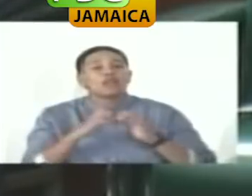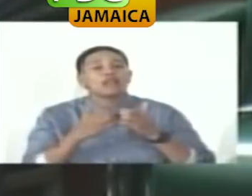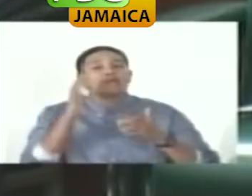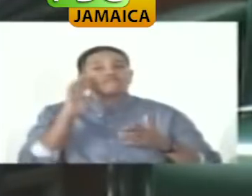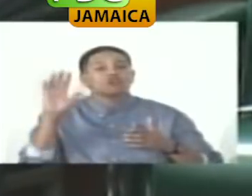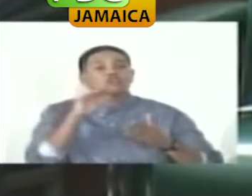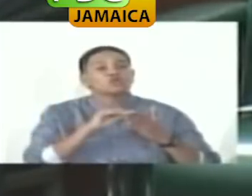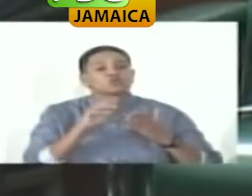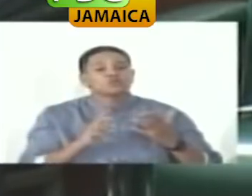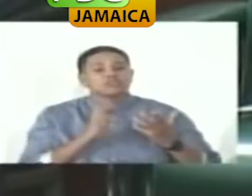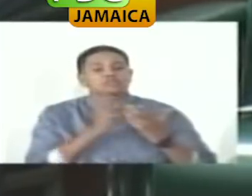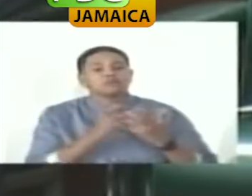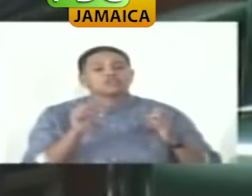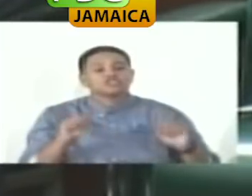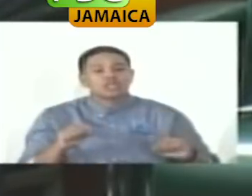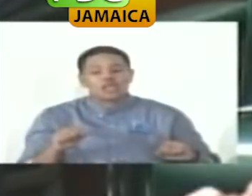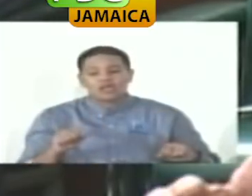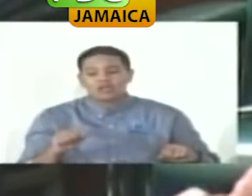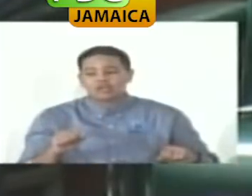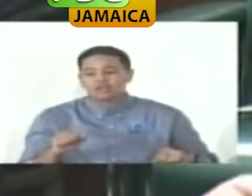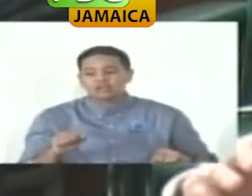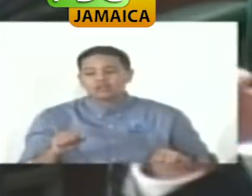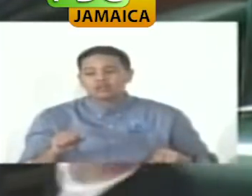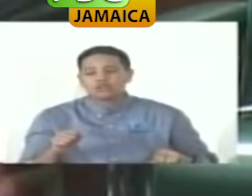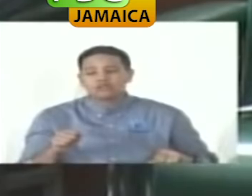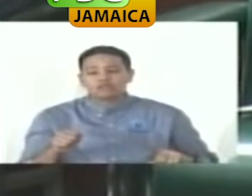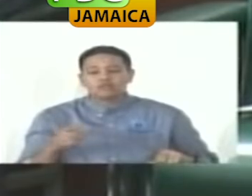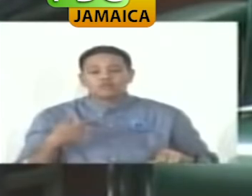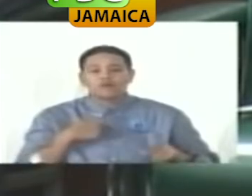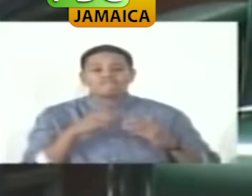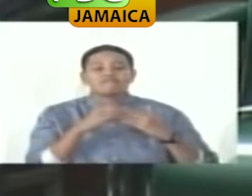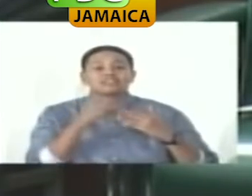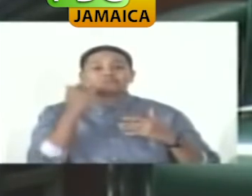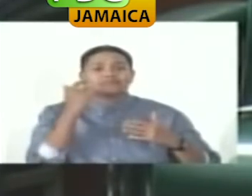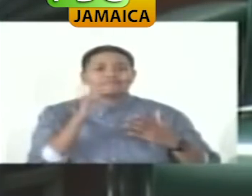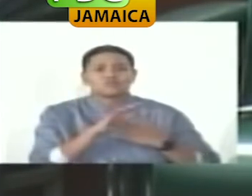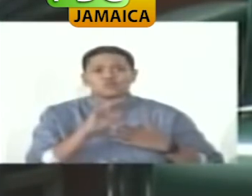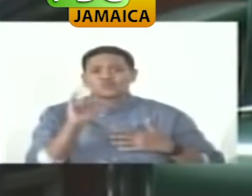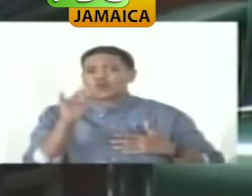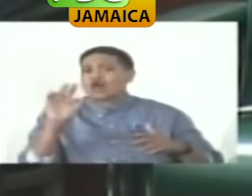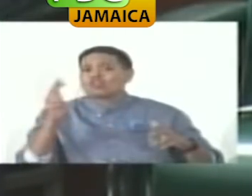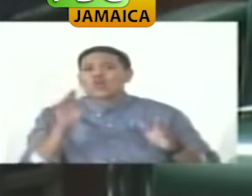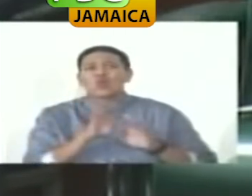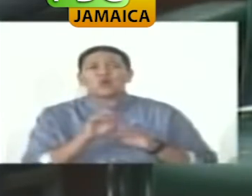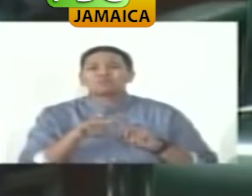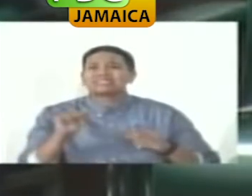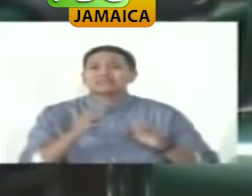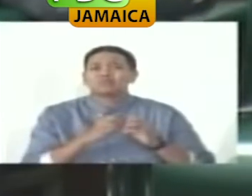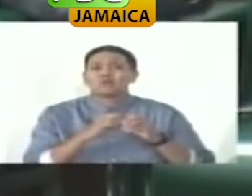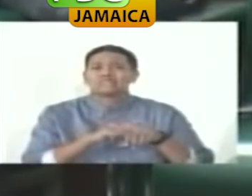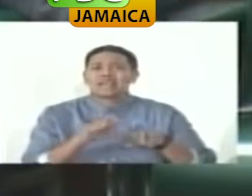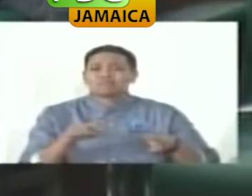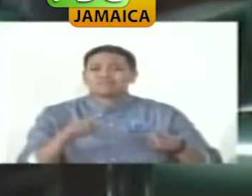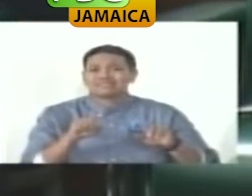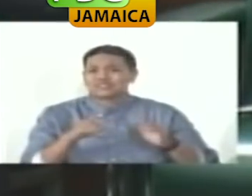that COVID-19 protocols are observed in schools when the new school year begins. Our schools are now being